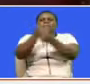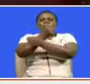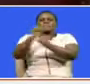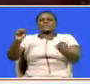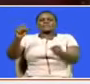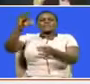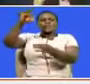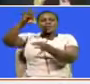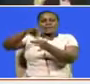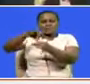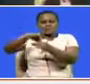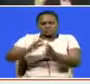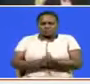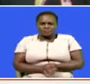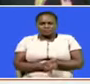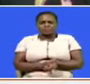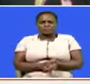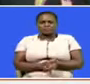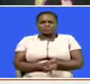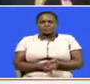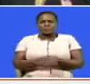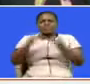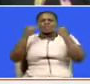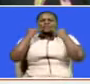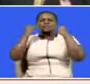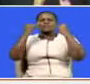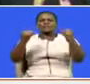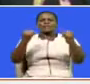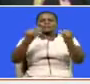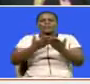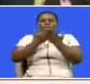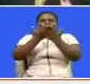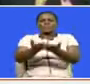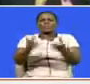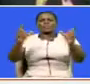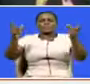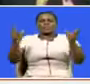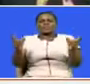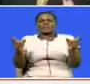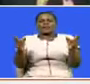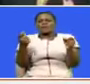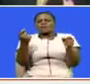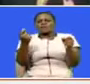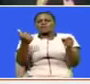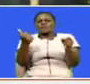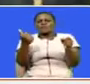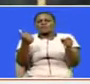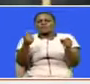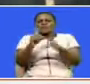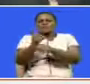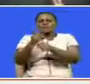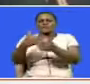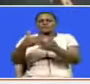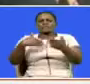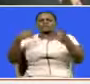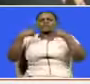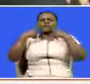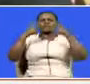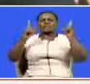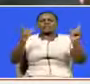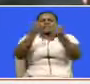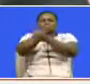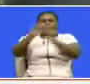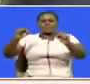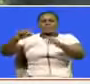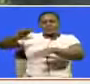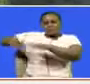presidential elections. Kwa mujibu wa taarifa waliotoa kwa vyombo vya habari saa chache kabla ya kutangaza kwa matokeo rais